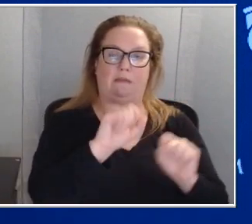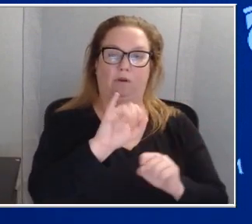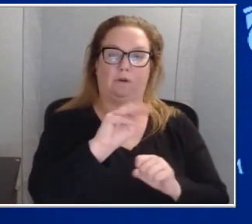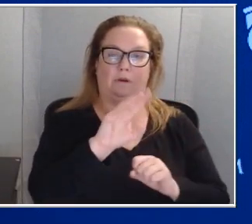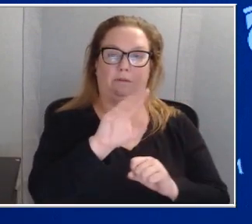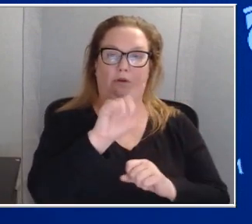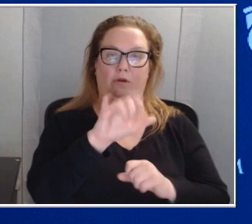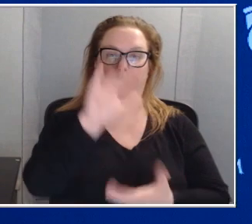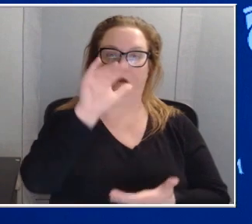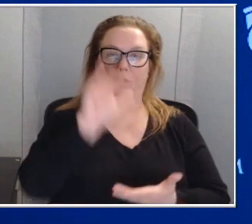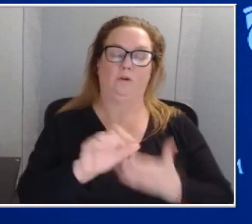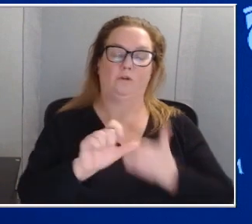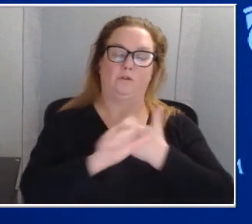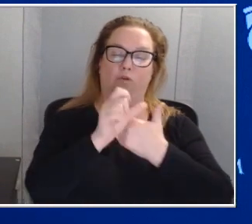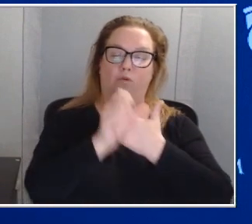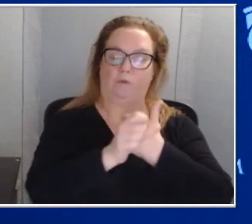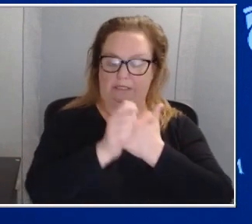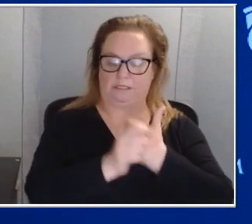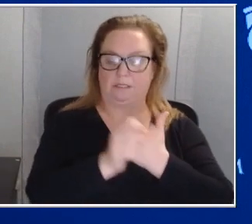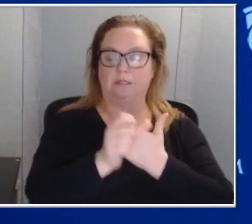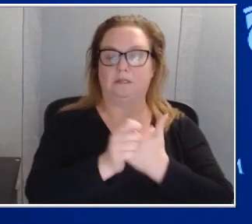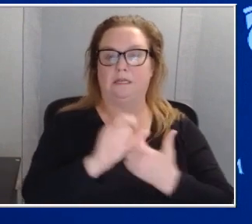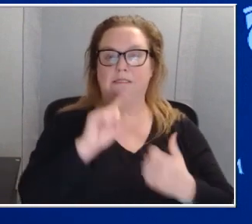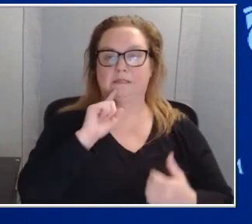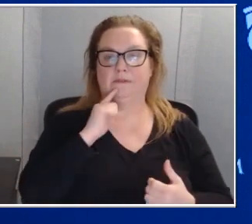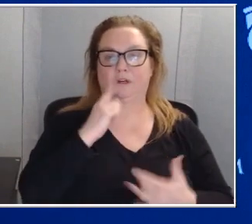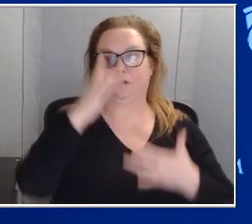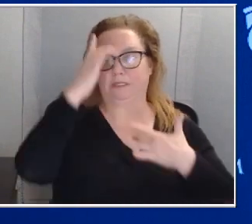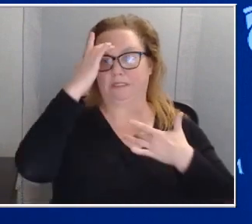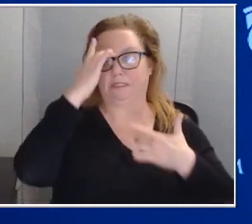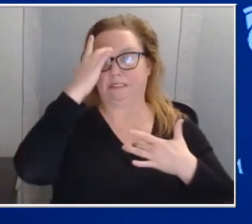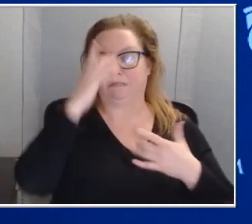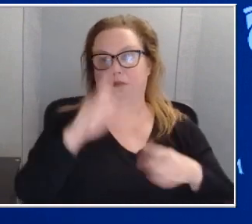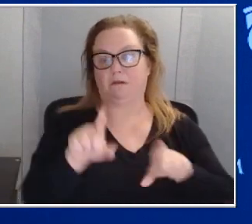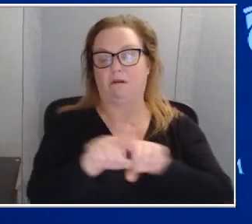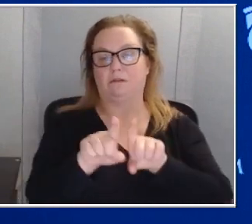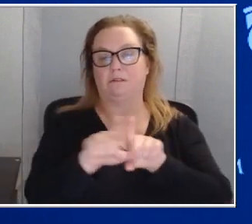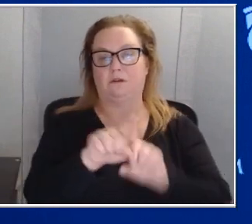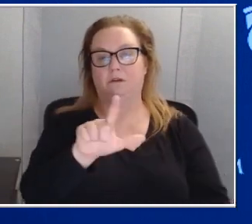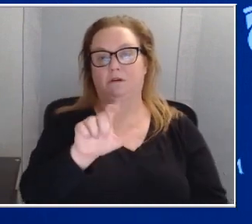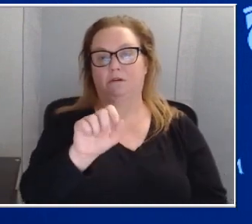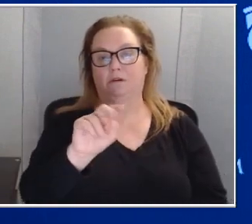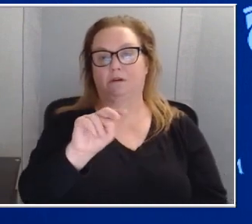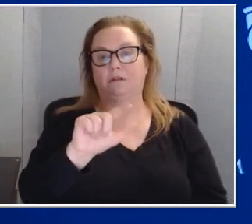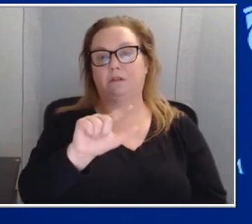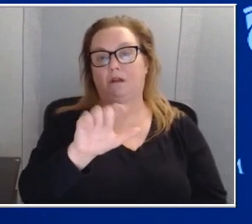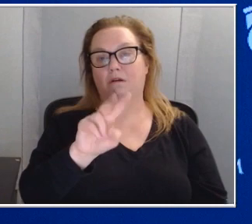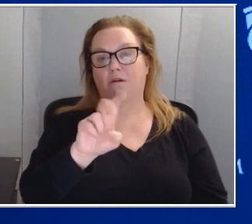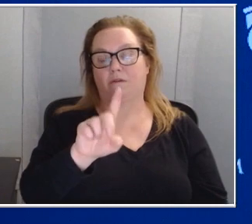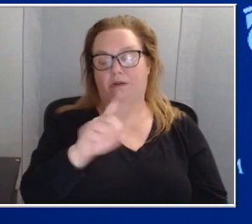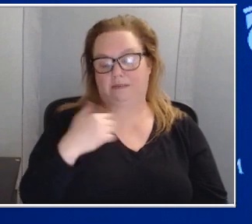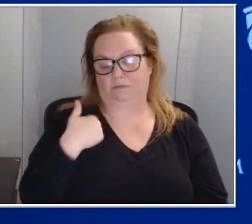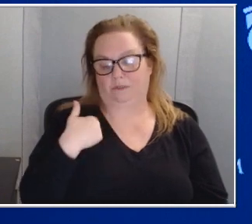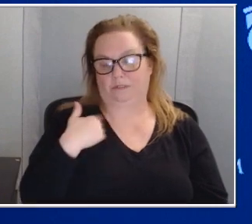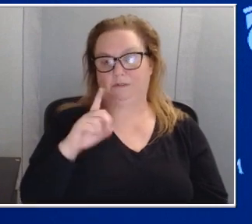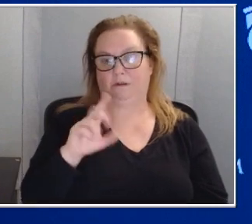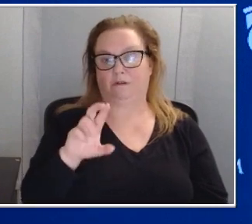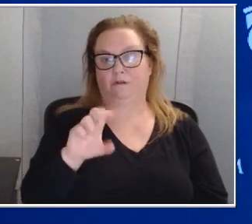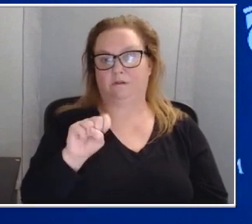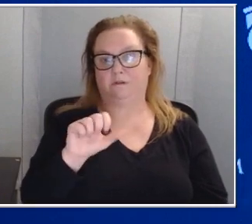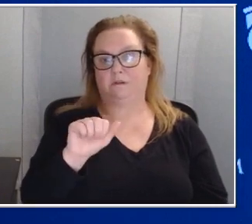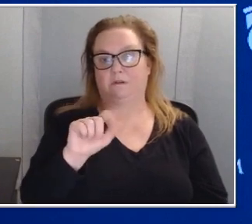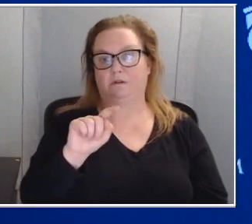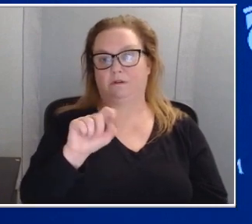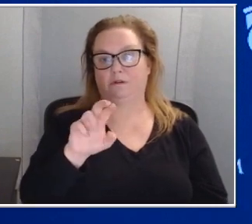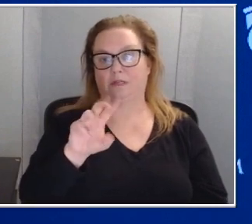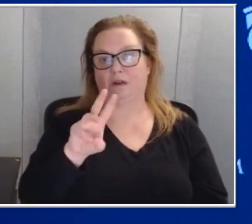risk of hospitalization and severe disease, but also long COVID, just as we heard Dr. Satterwhite say. So that's extremely important moving